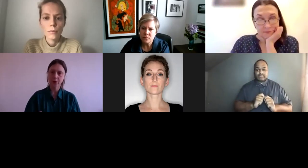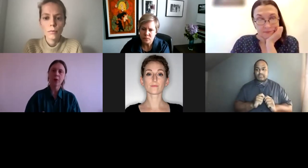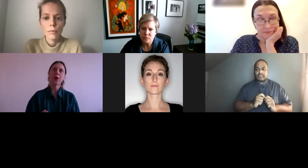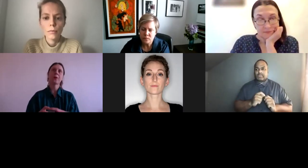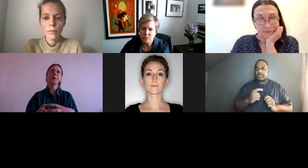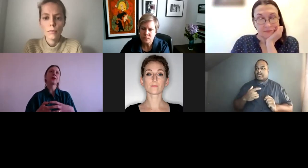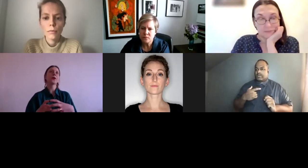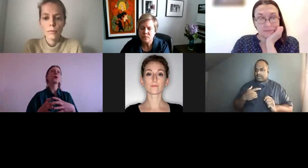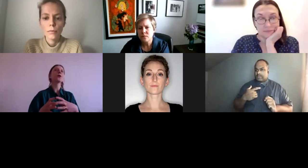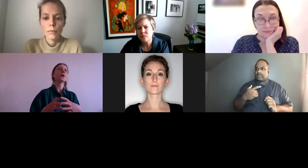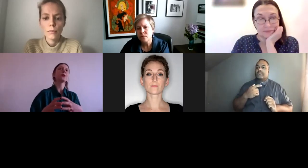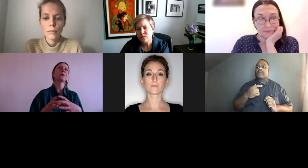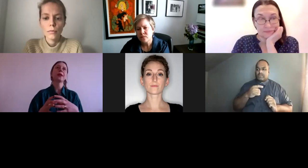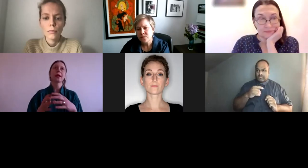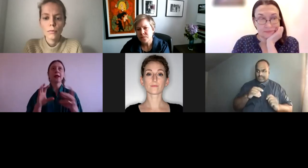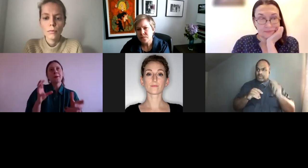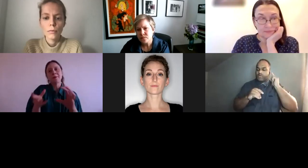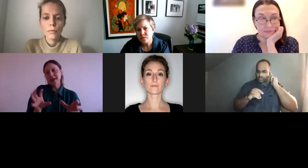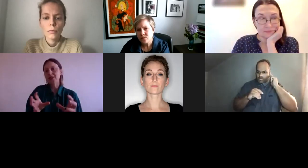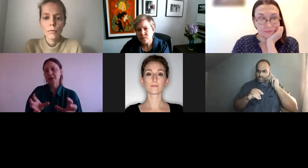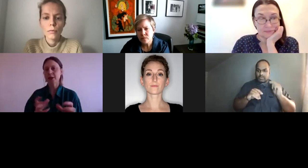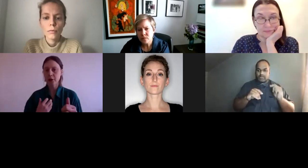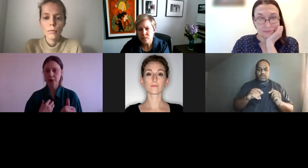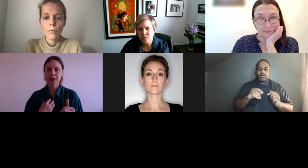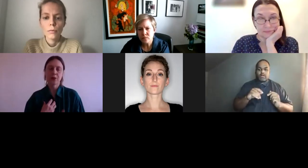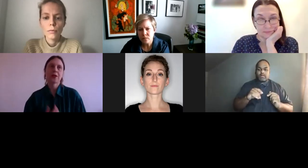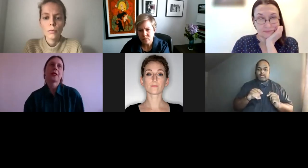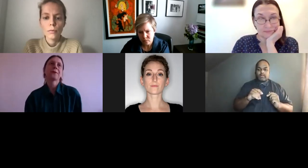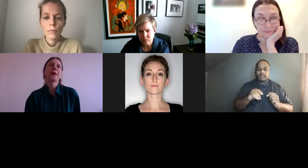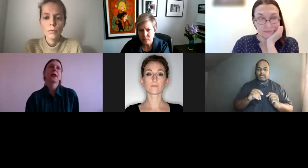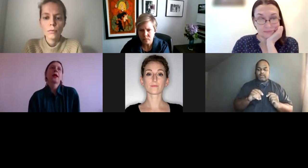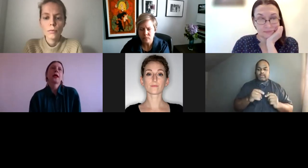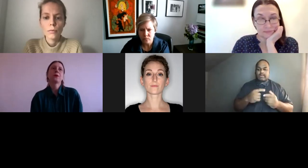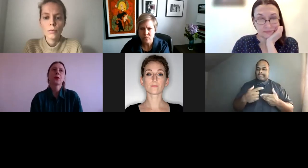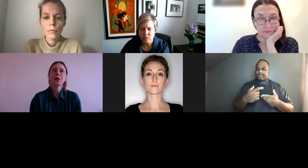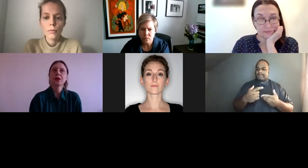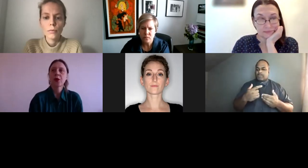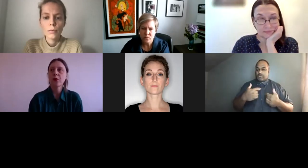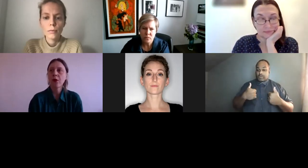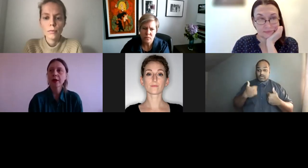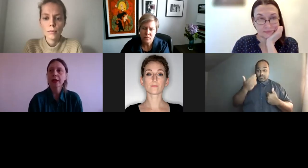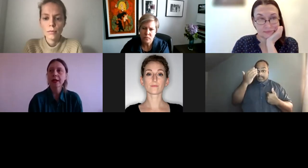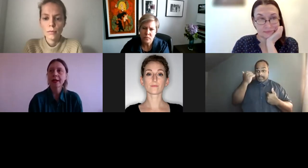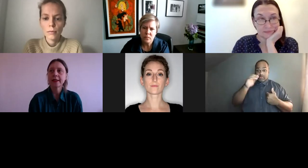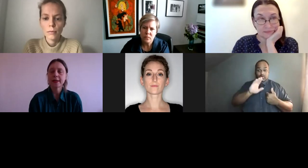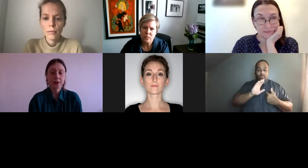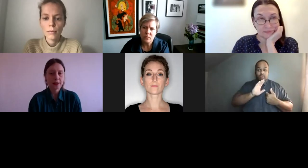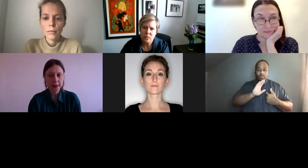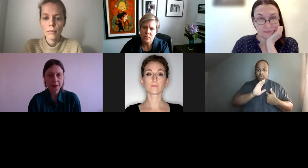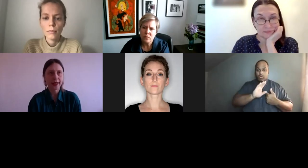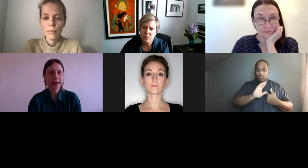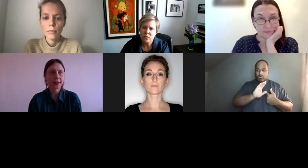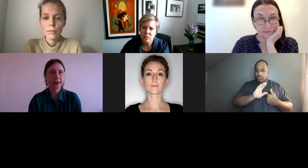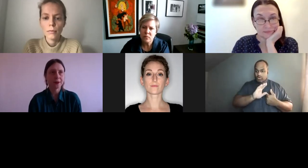invisibility for people who managed inclusion, I would say. And because her work is not